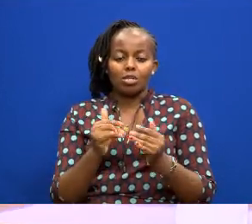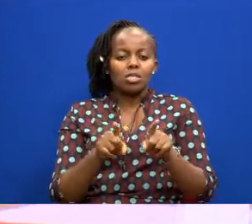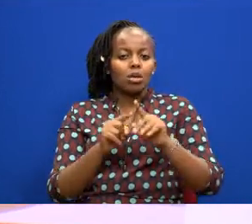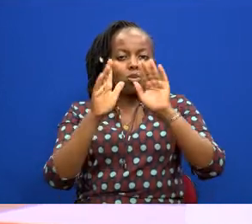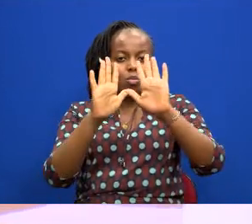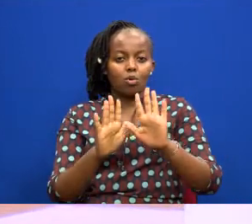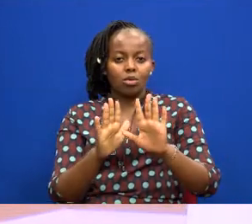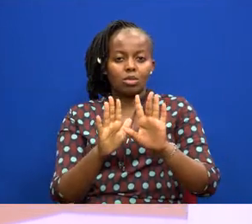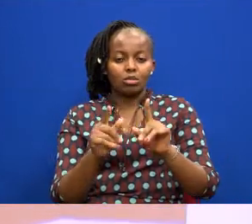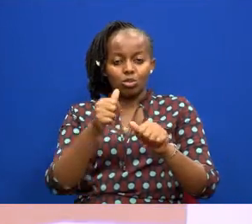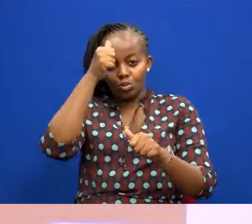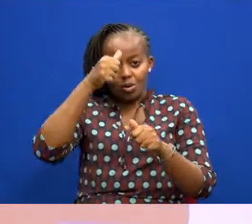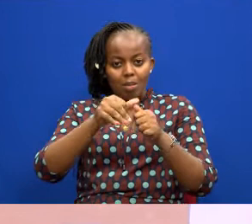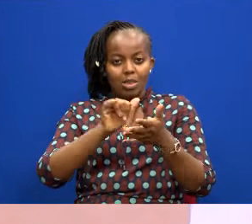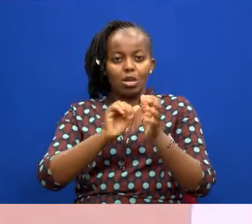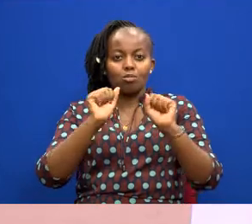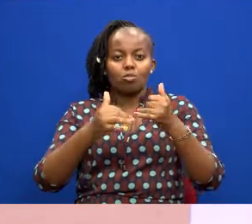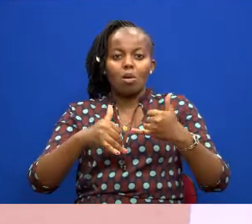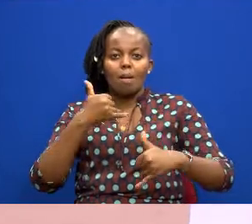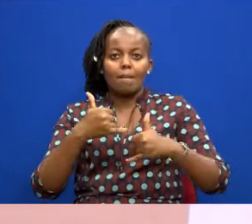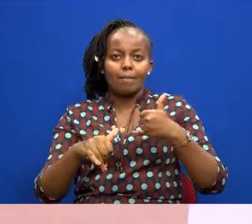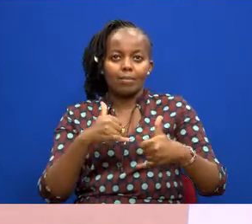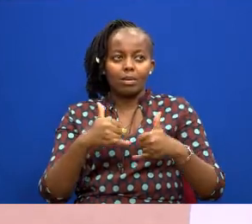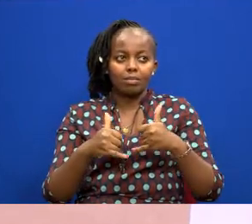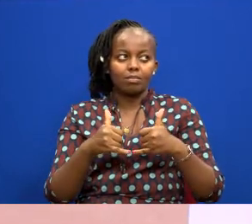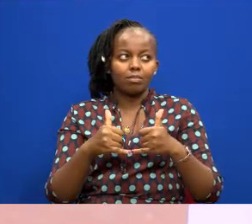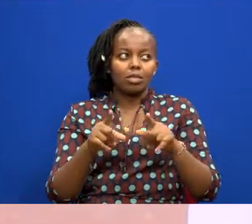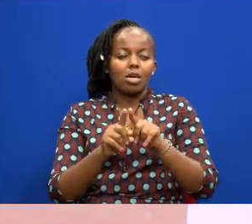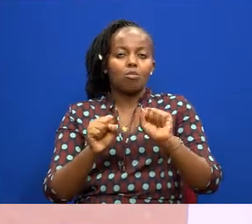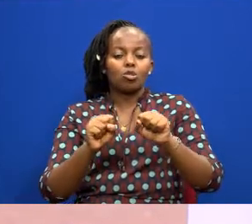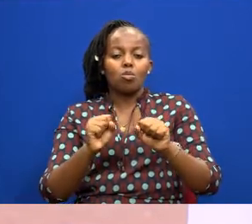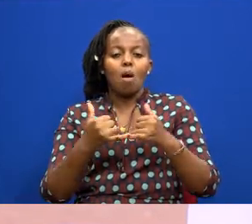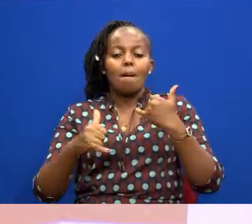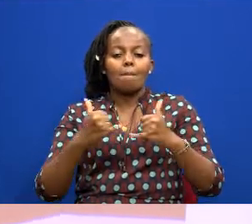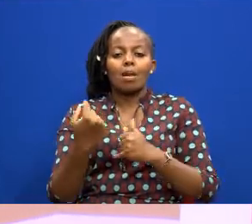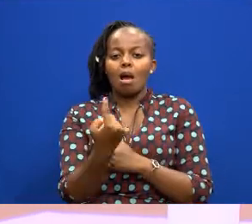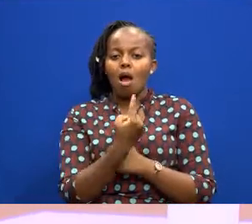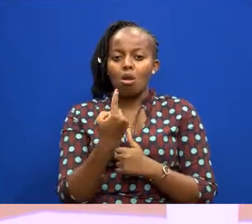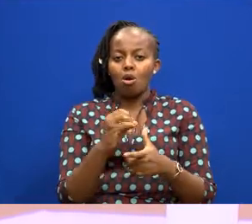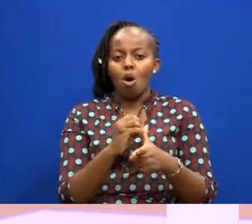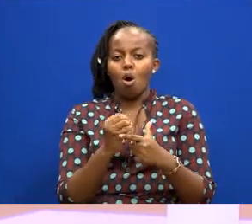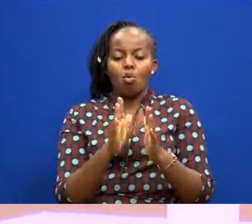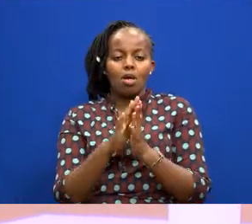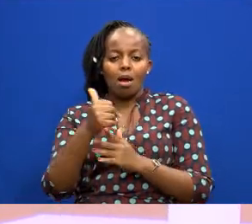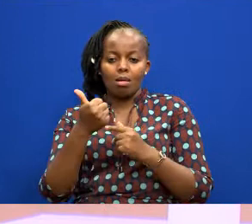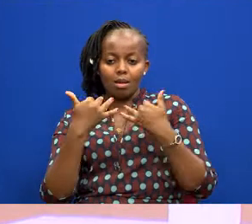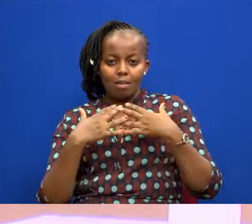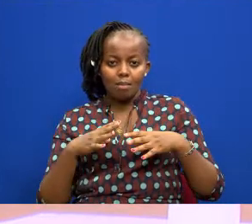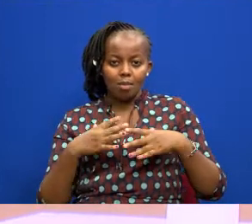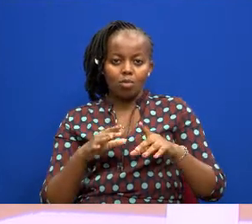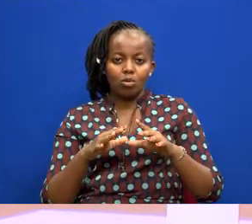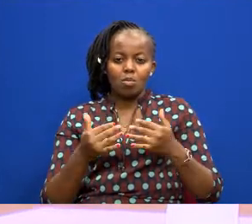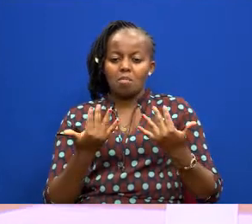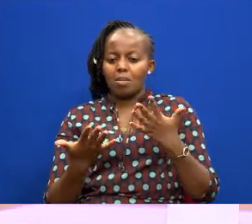also important to remember that you can play this game alone, you can play it solo, or you can play it with other players